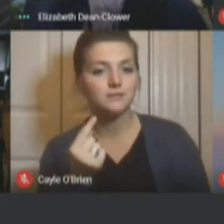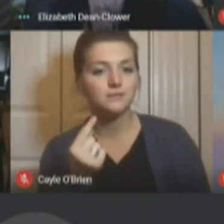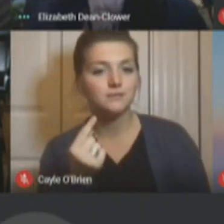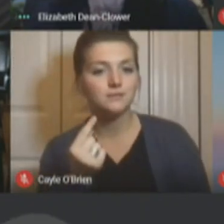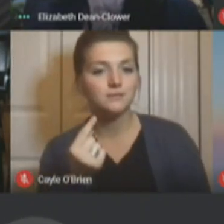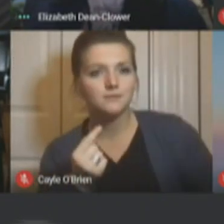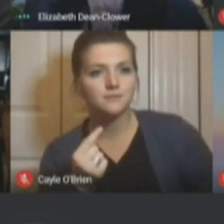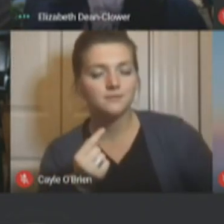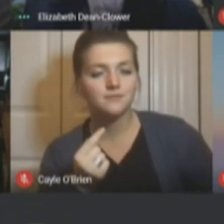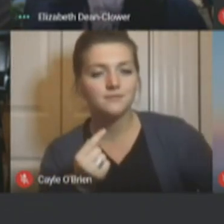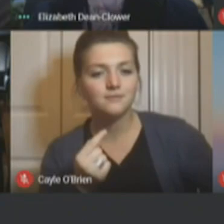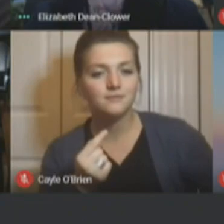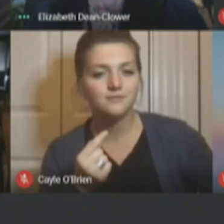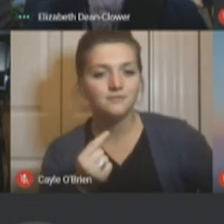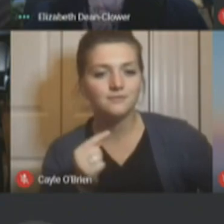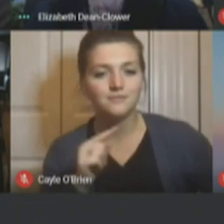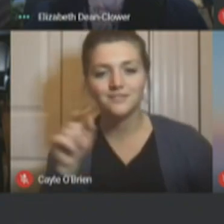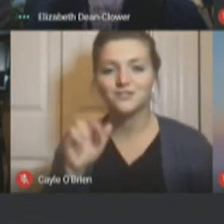We don't want to adjourn.